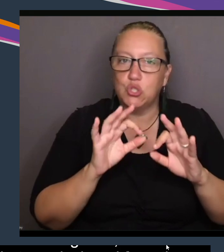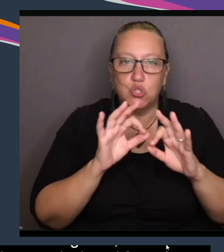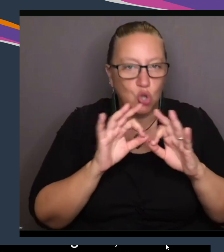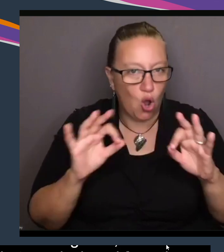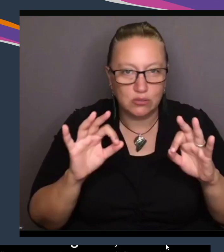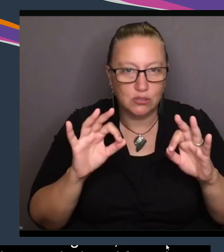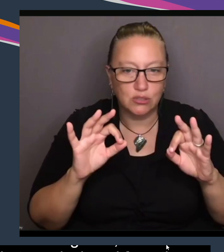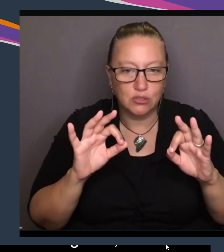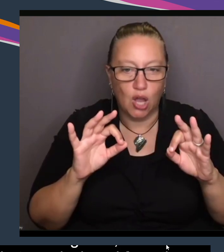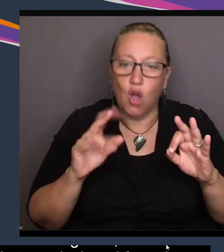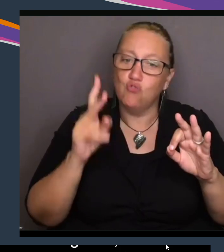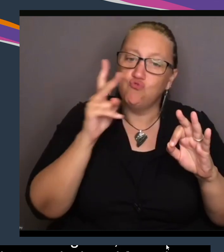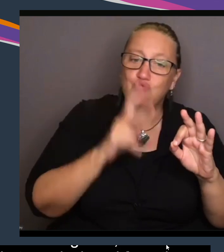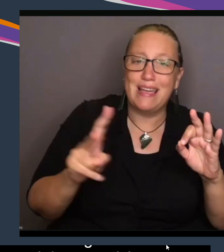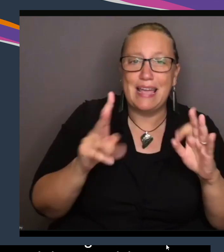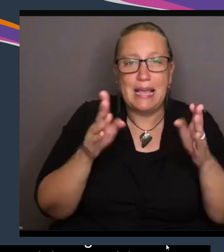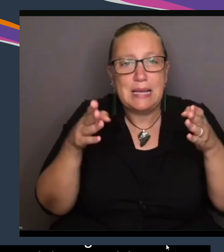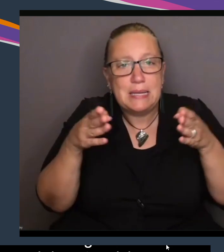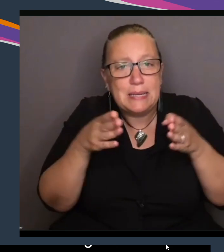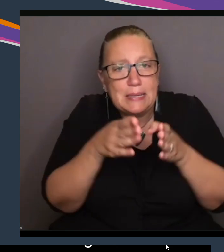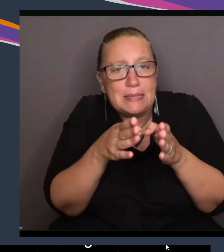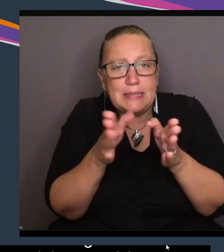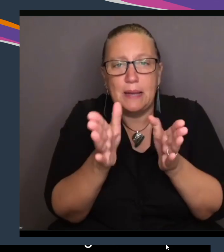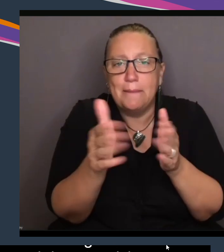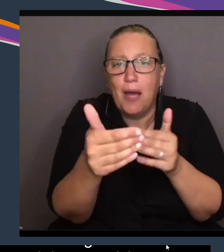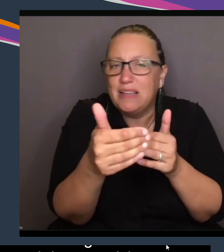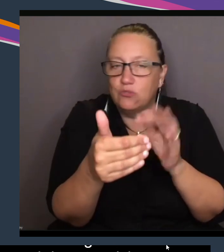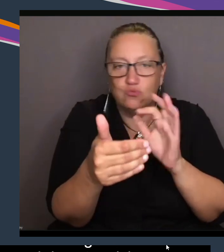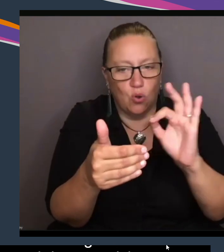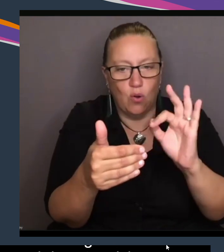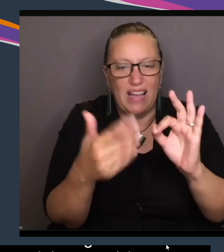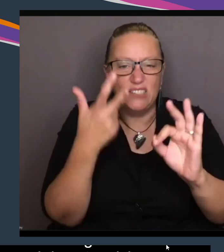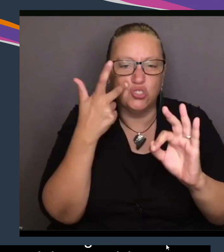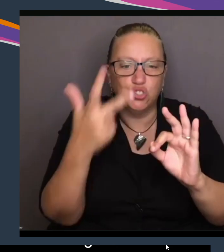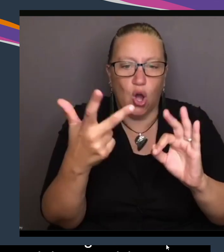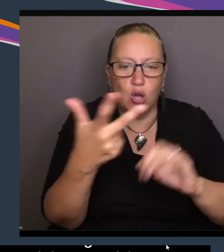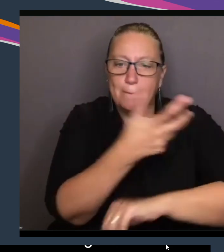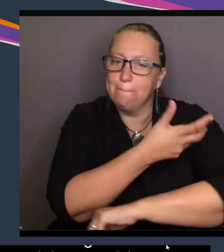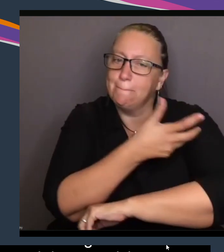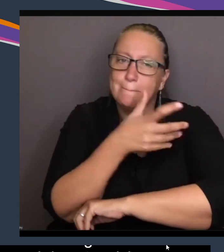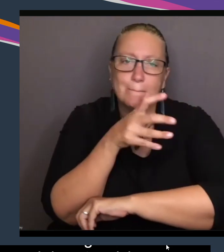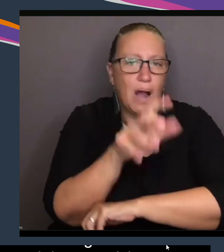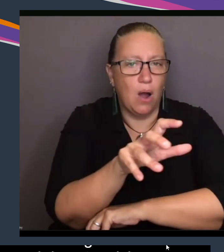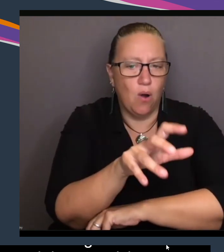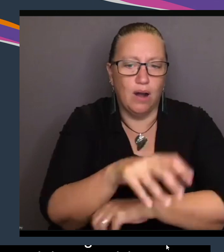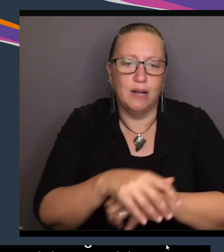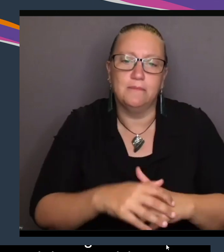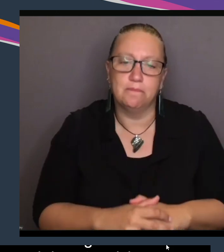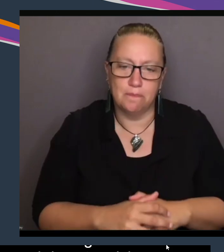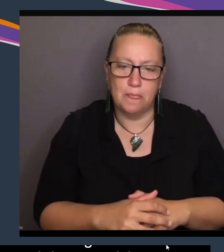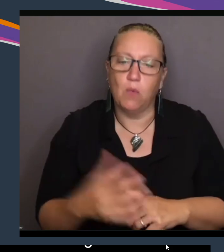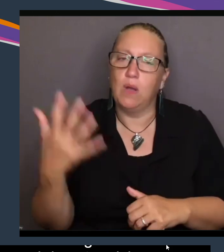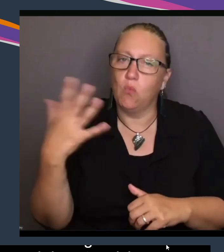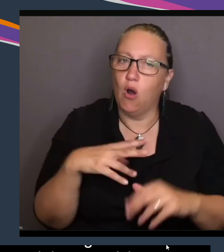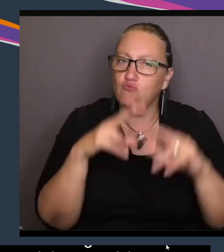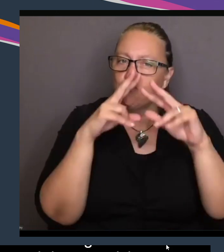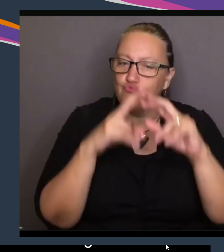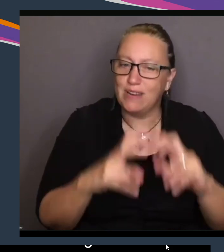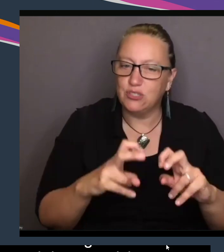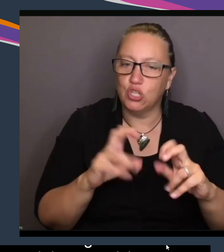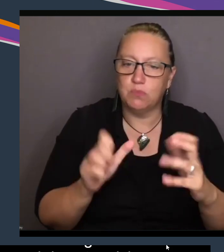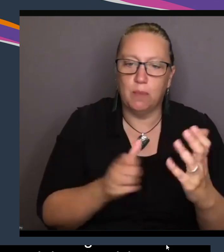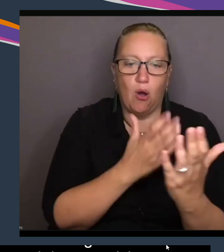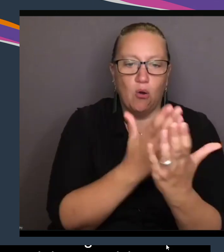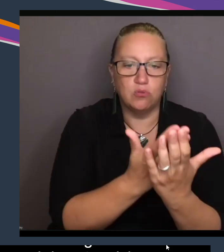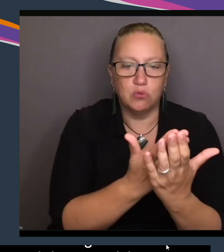we're seeking proposals that demonstrate genuine disability leadership in decision making, authentic co-design and shared